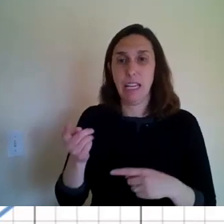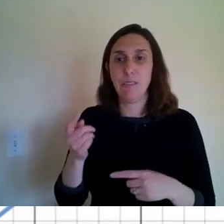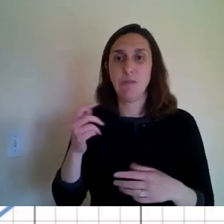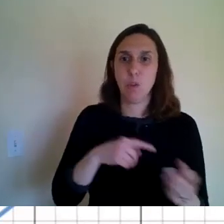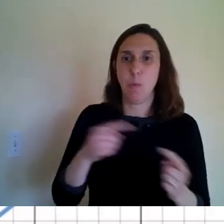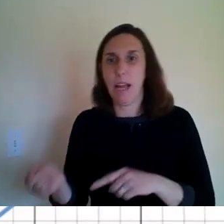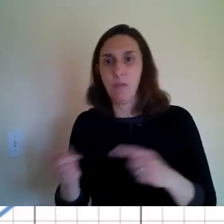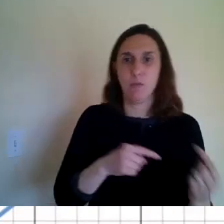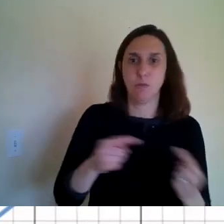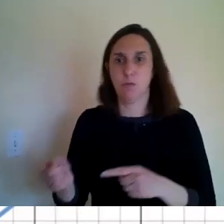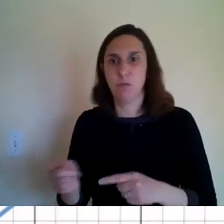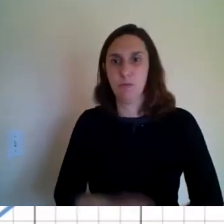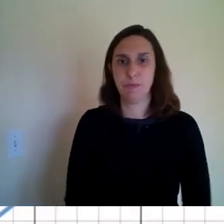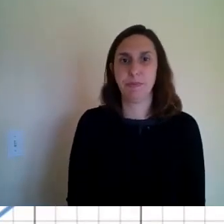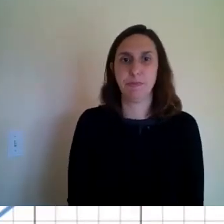and forwards.